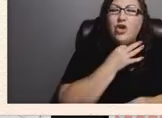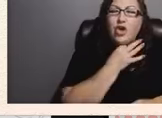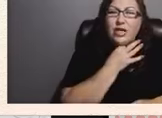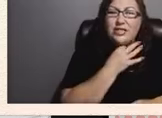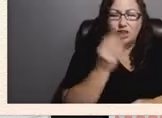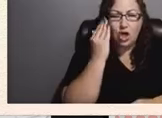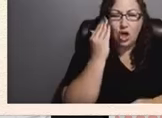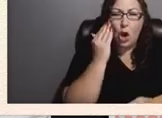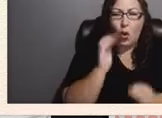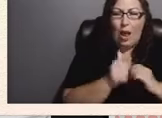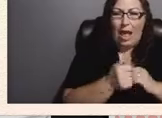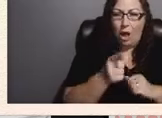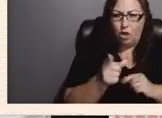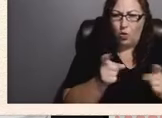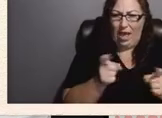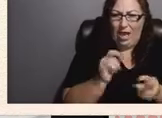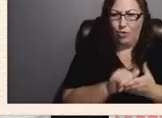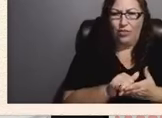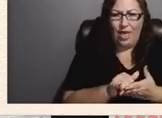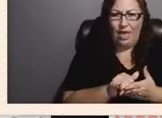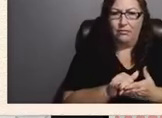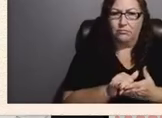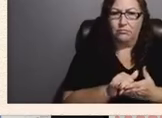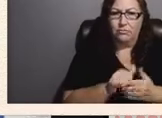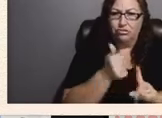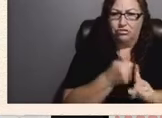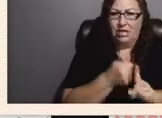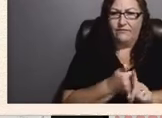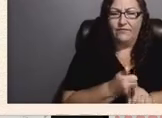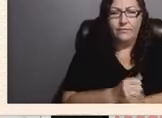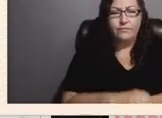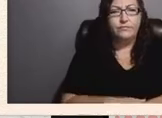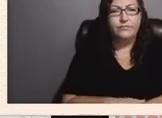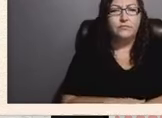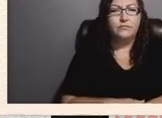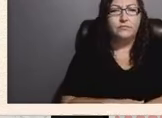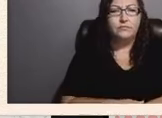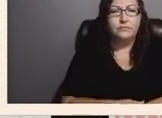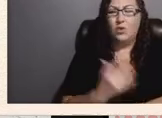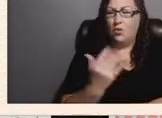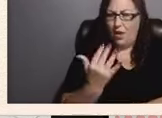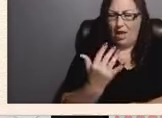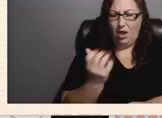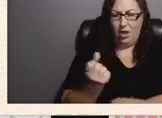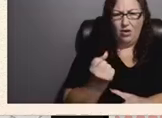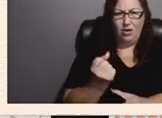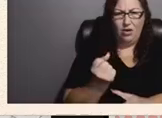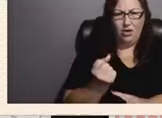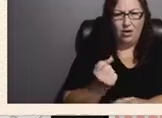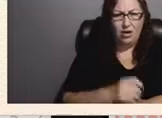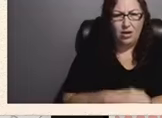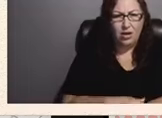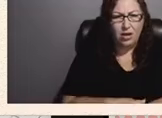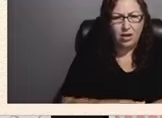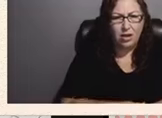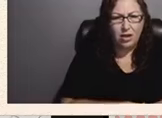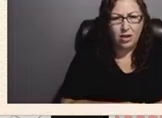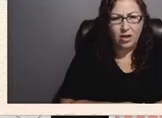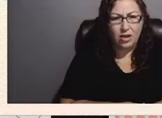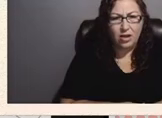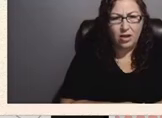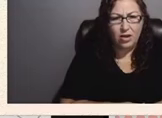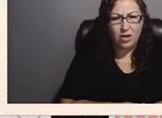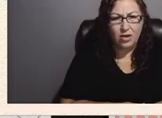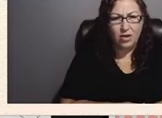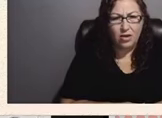how you handle that personally. Okay. Well, I got kids in church. They